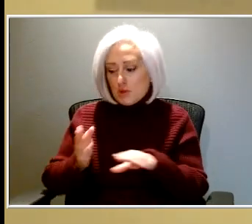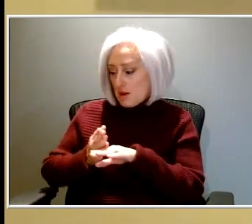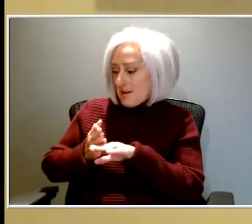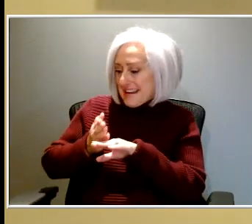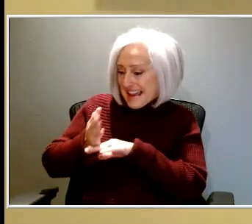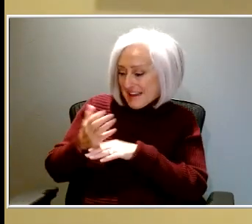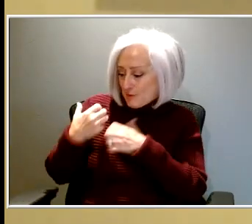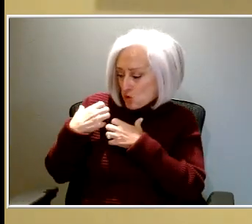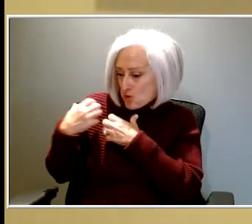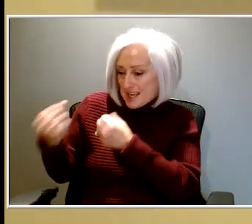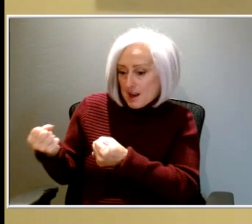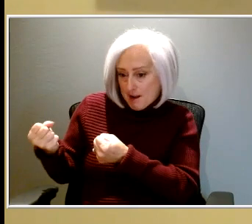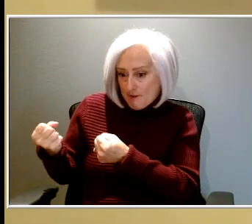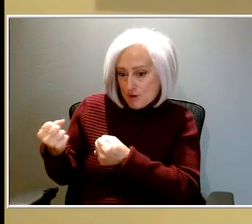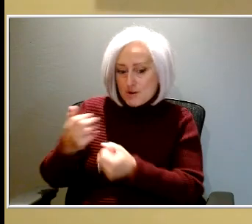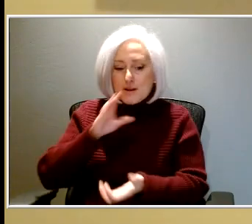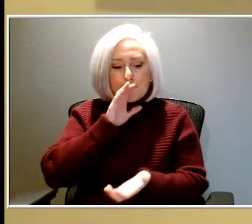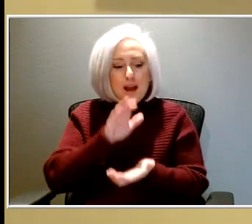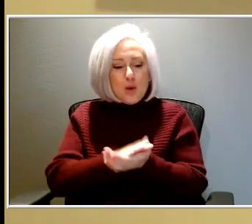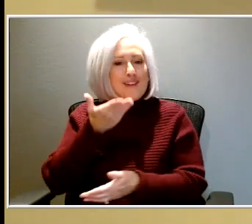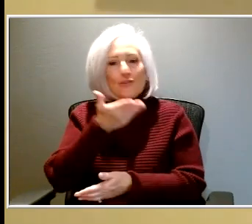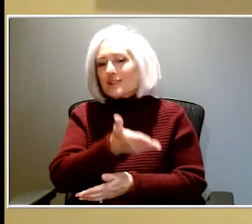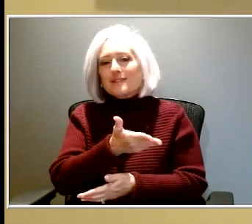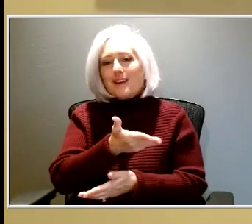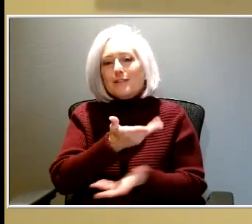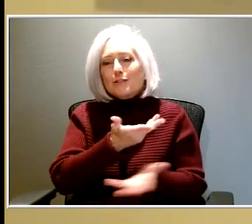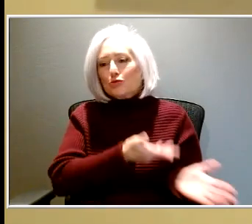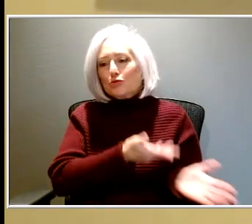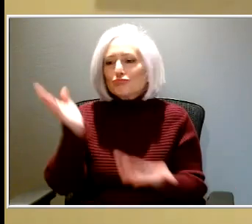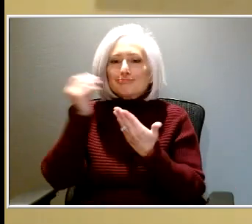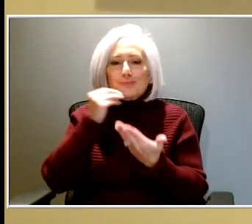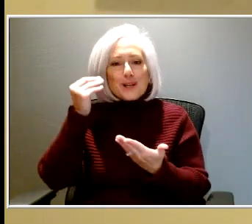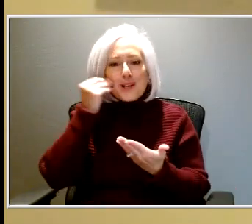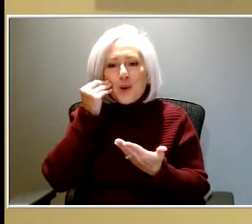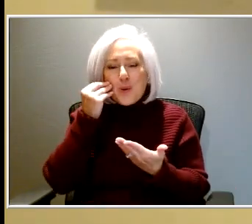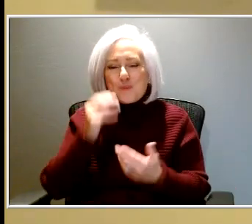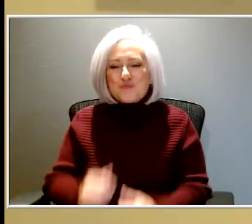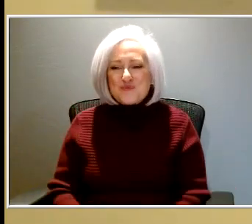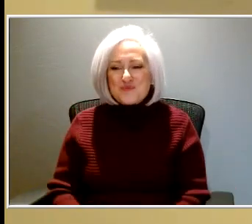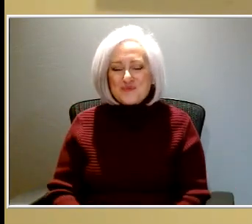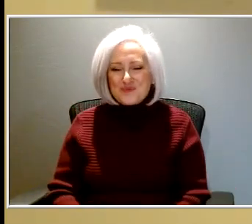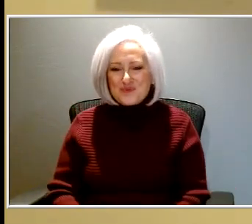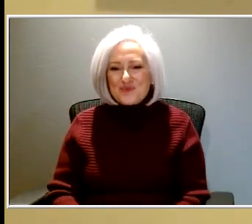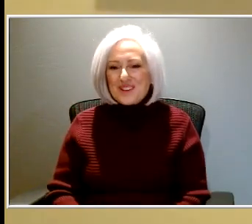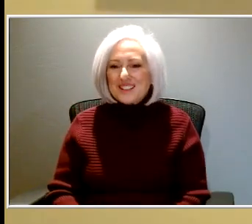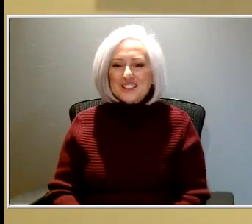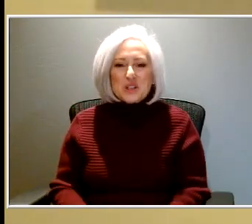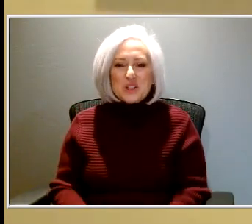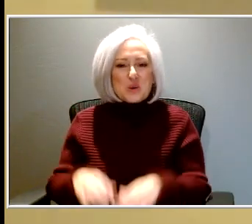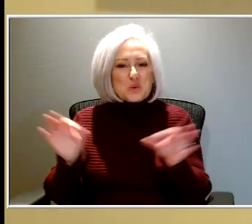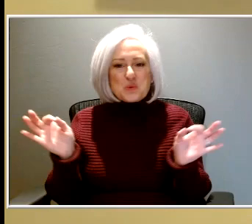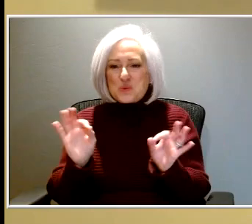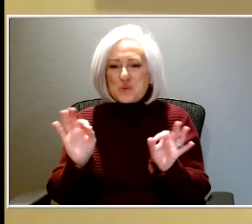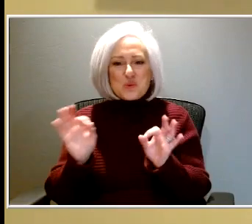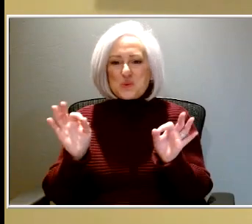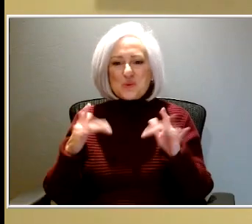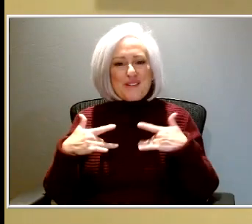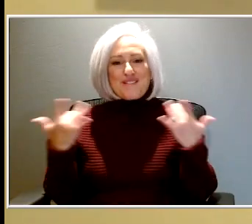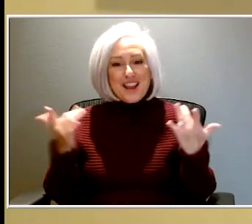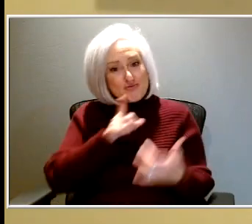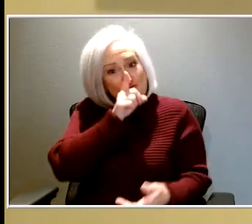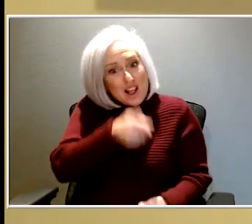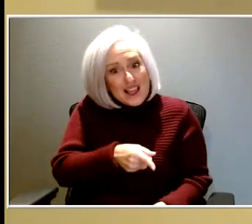my wife was there to take me home. So it was a insignificant event,